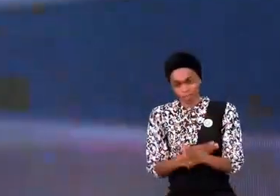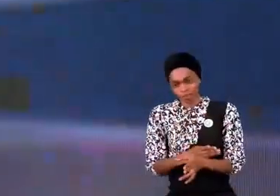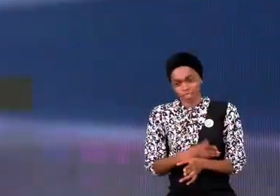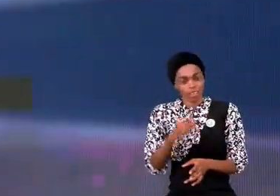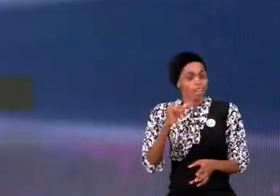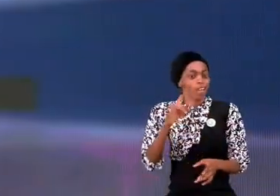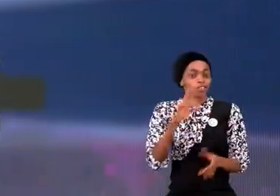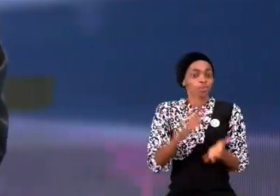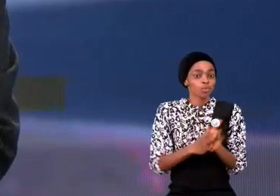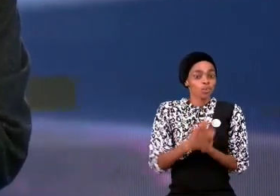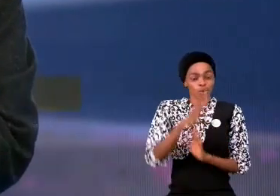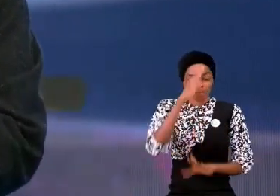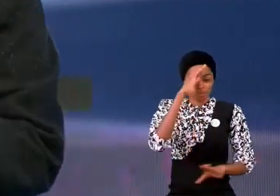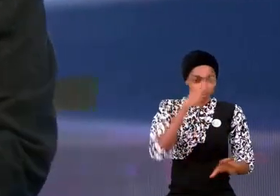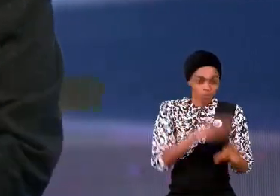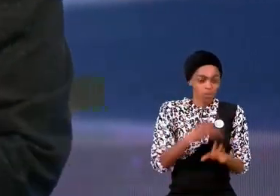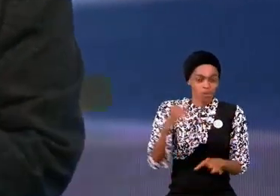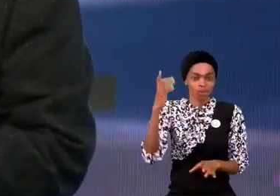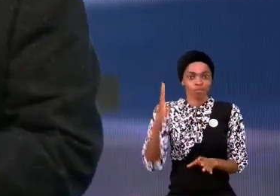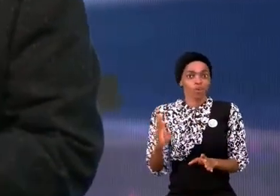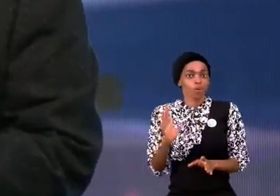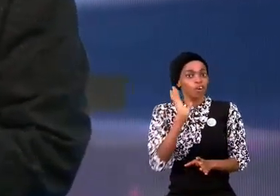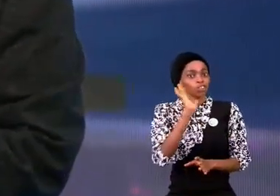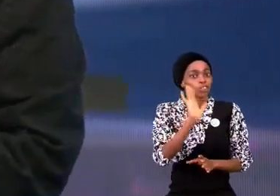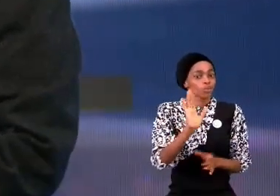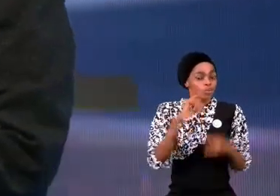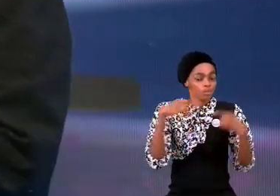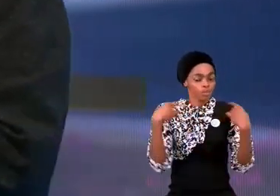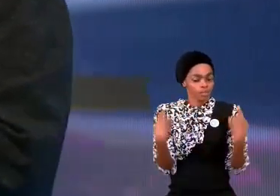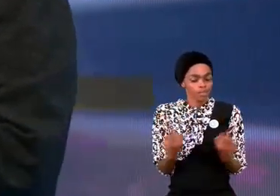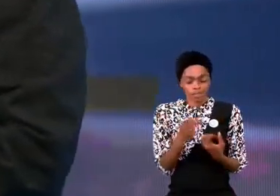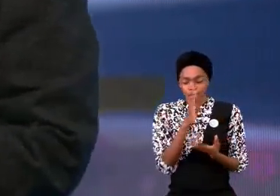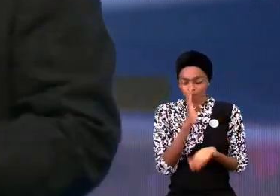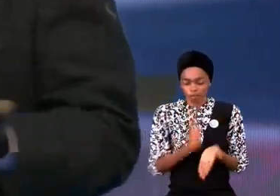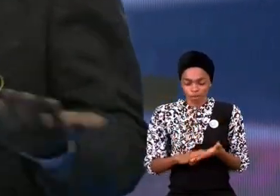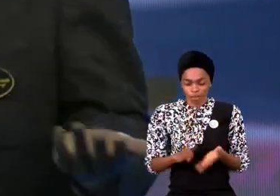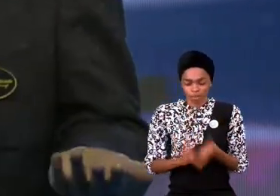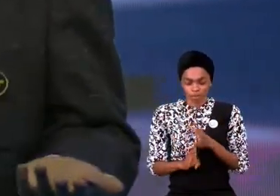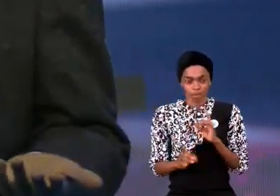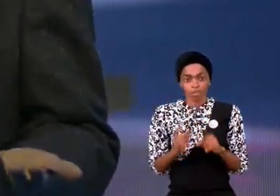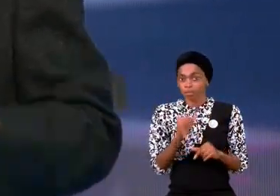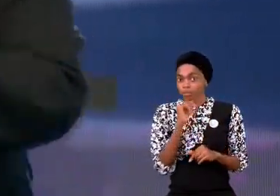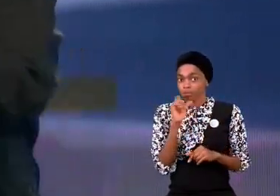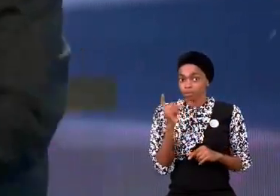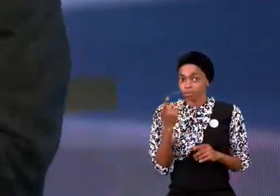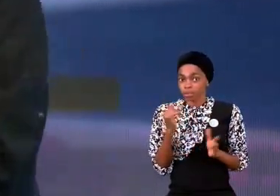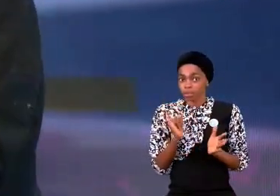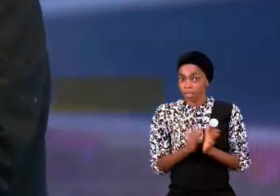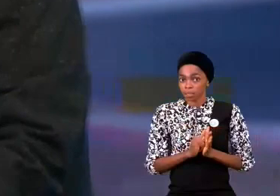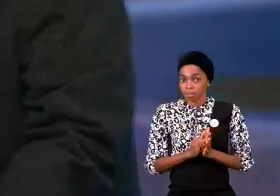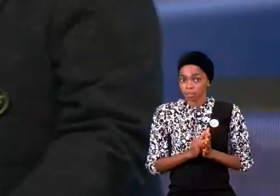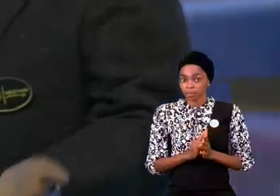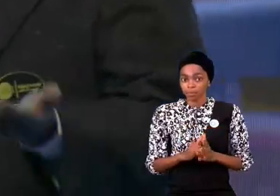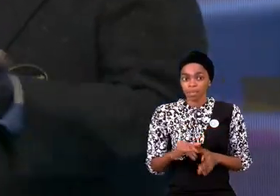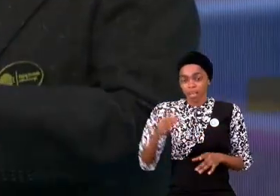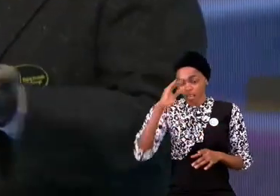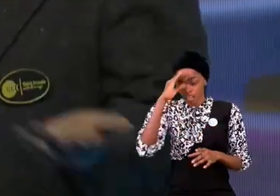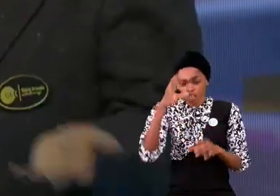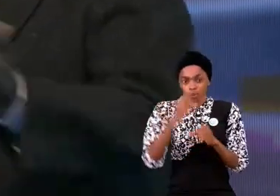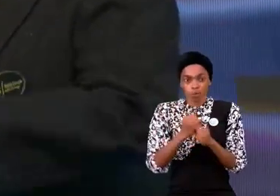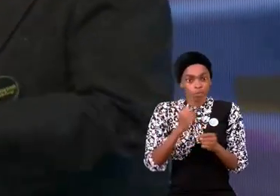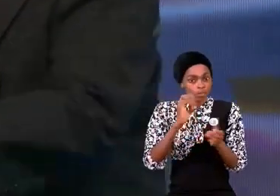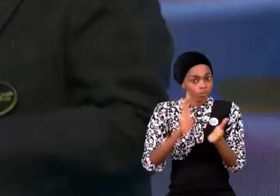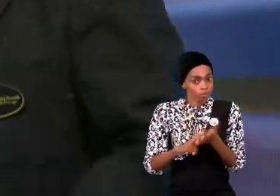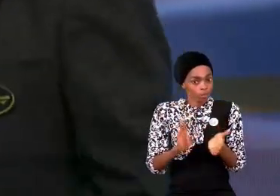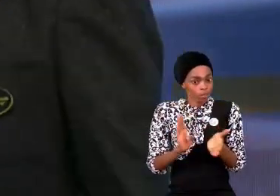got forgiveness. He didn't run away and say, thank you, Jesus. He couldn't even run away because they were carrying him.